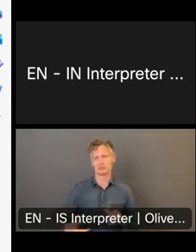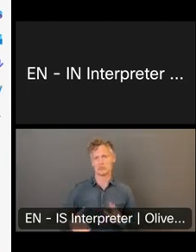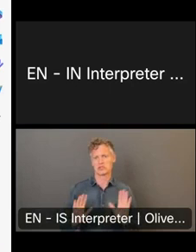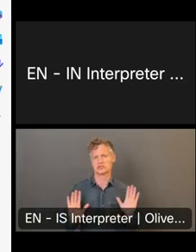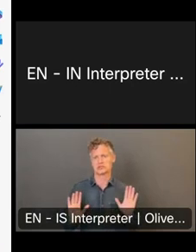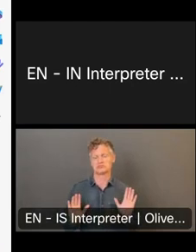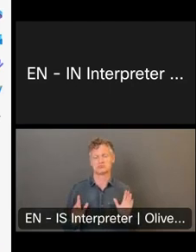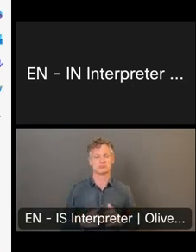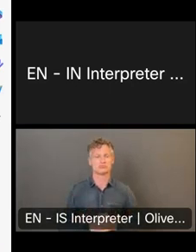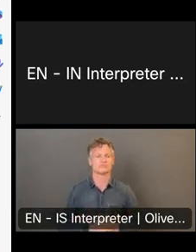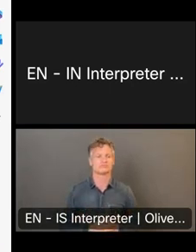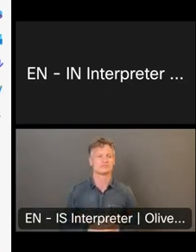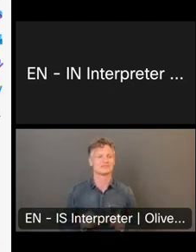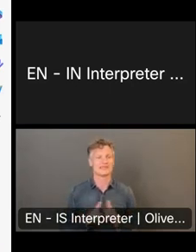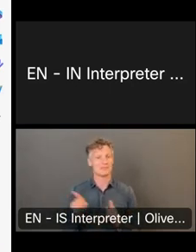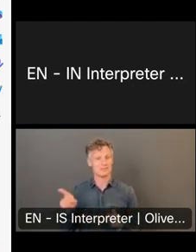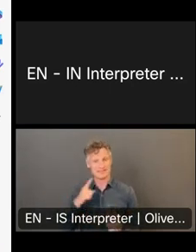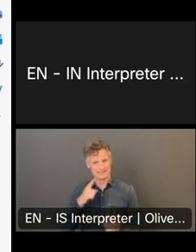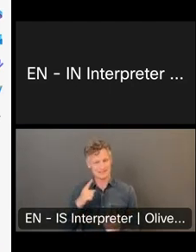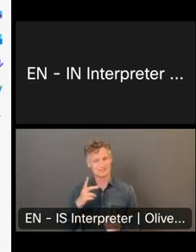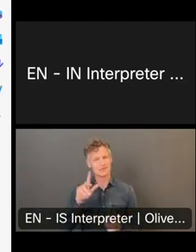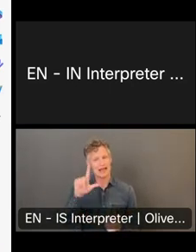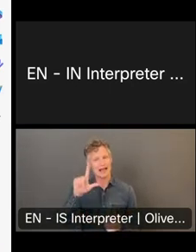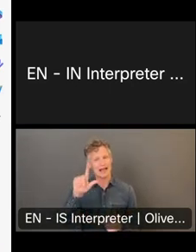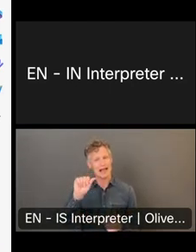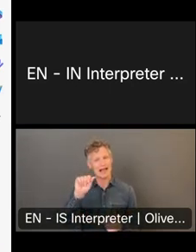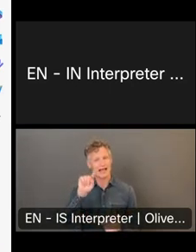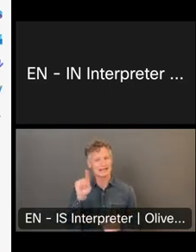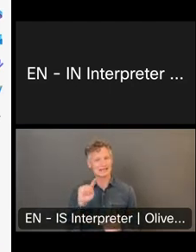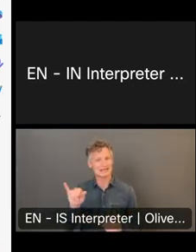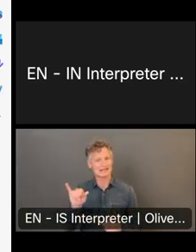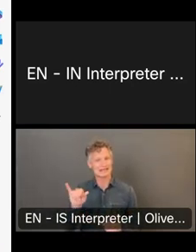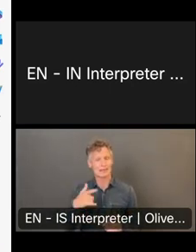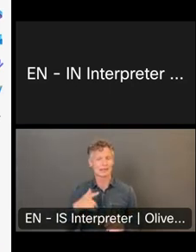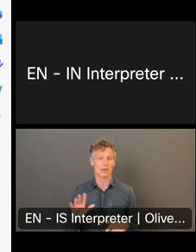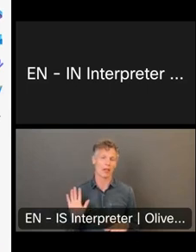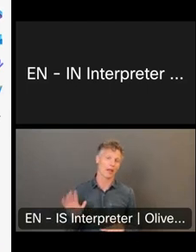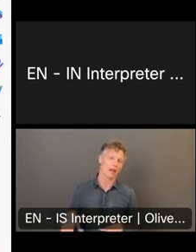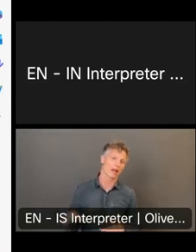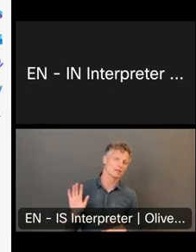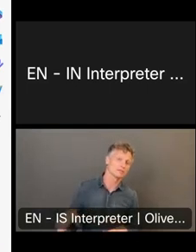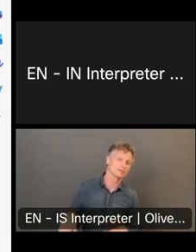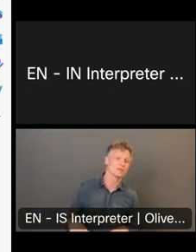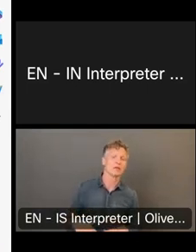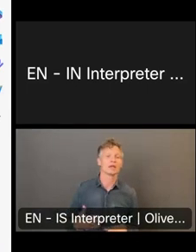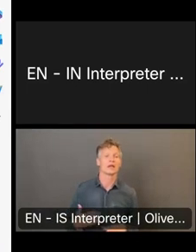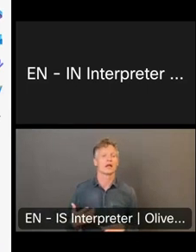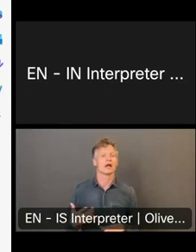markedness constraint lazy, which operationalizes the speaker's tendency to minimize articulatory effort.